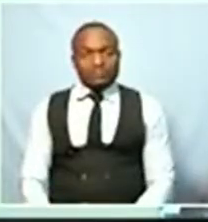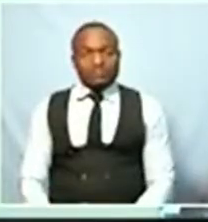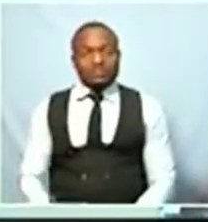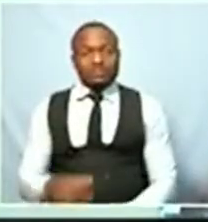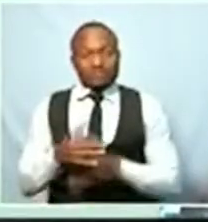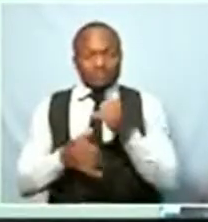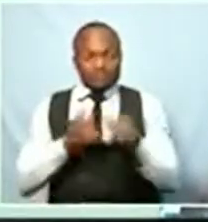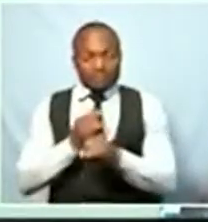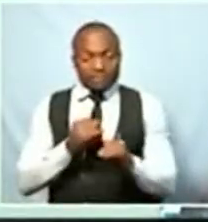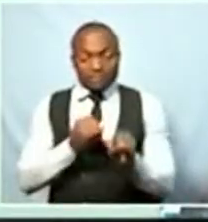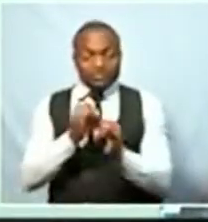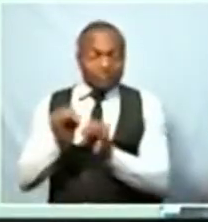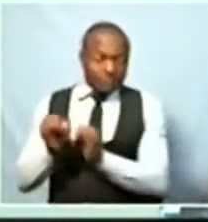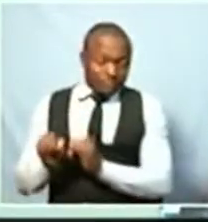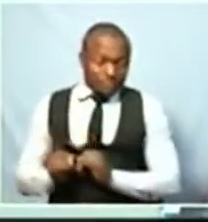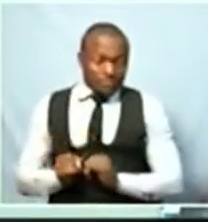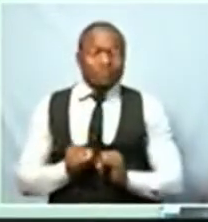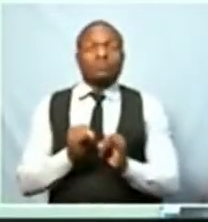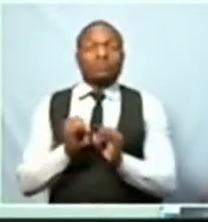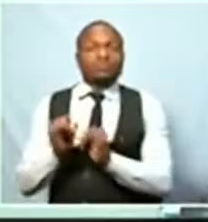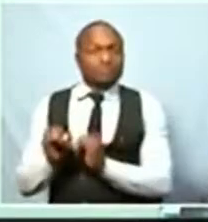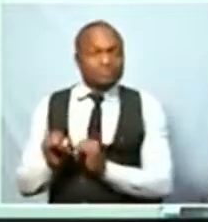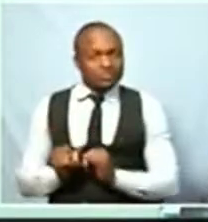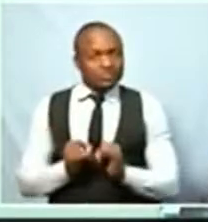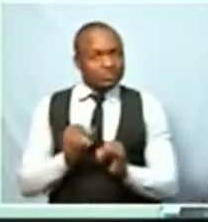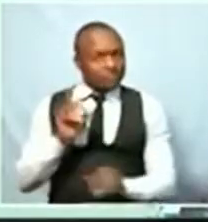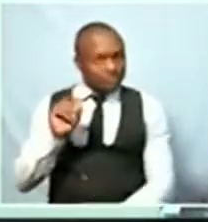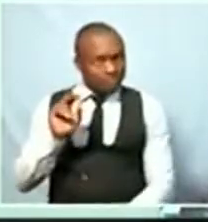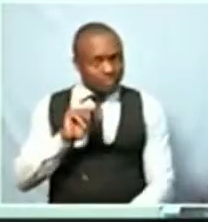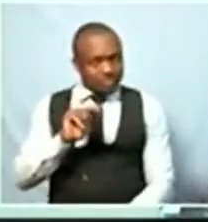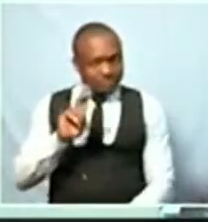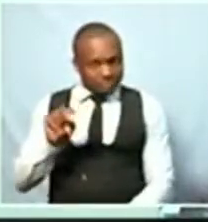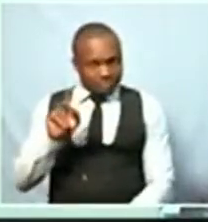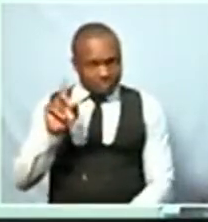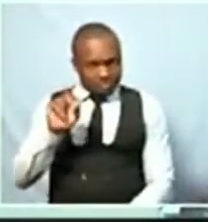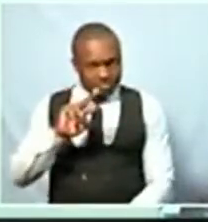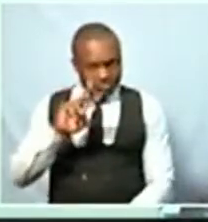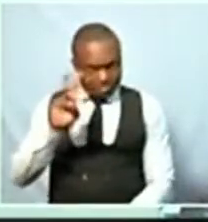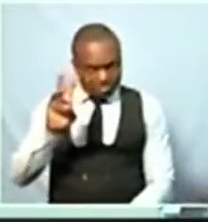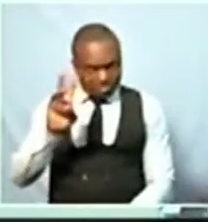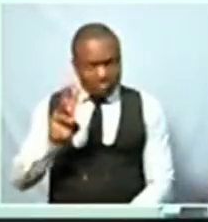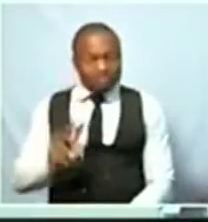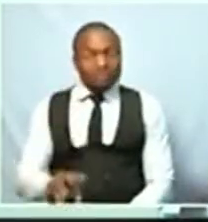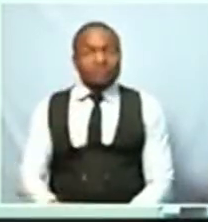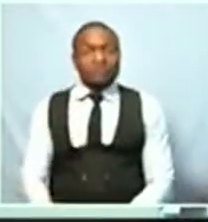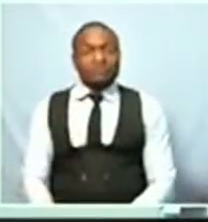implementing its strategic plan for 2022 to 2026.